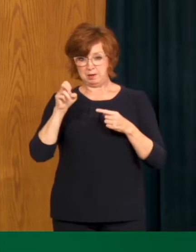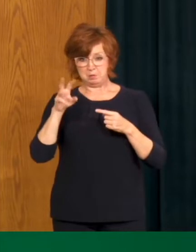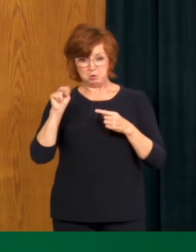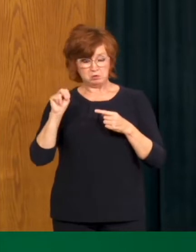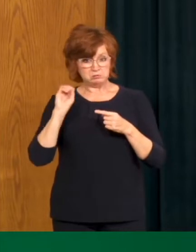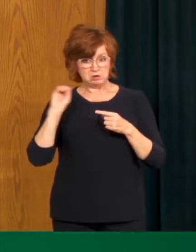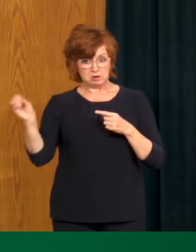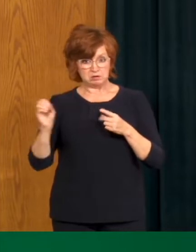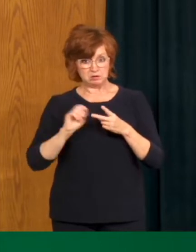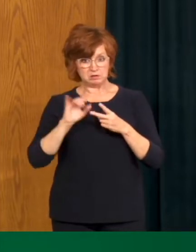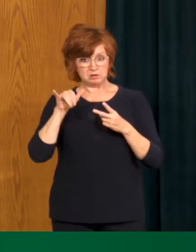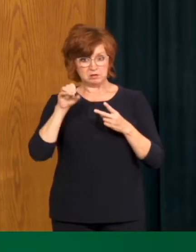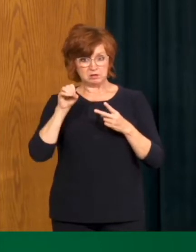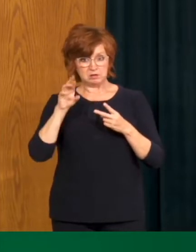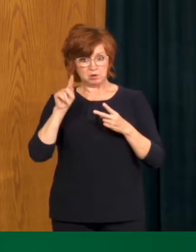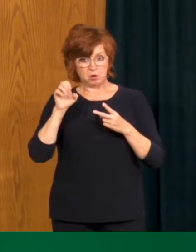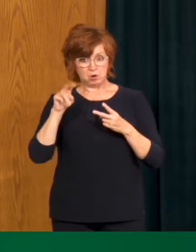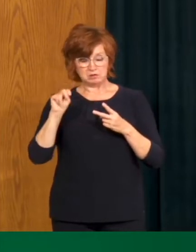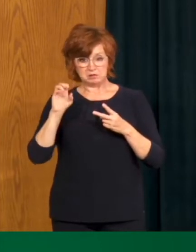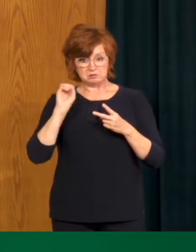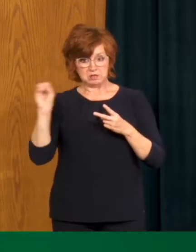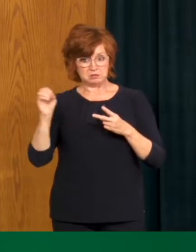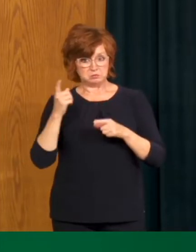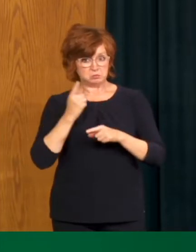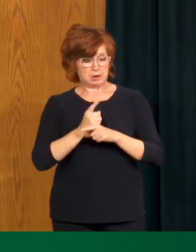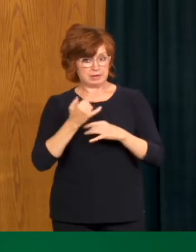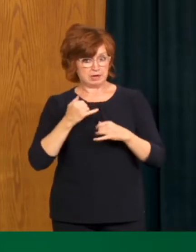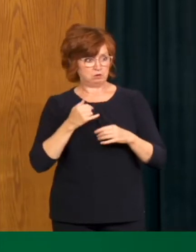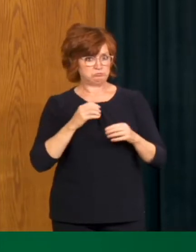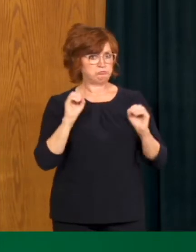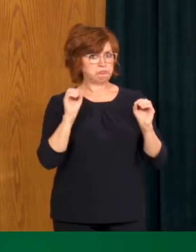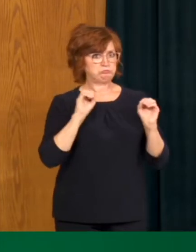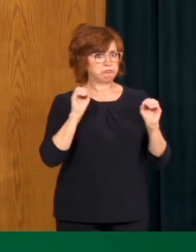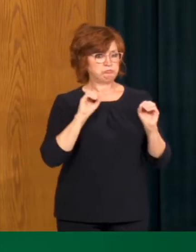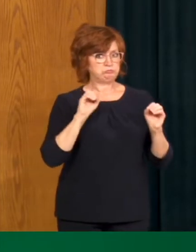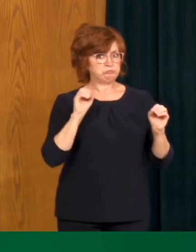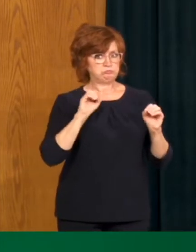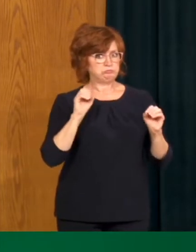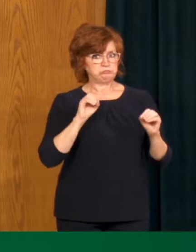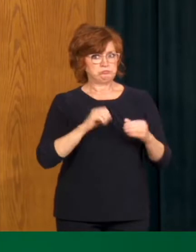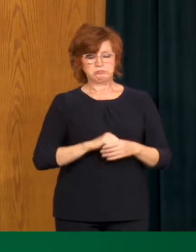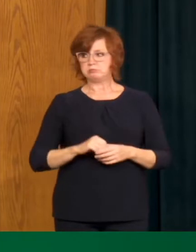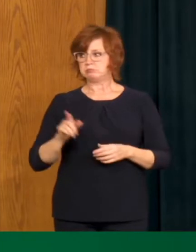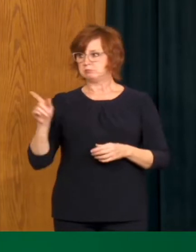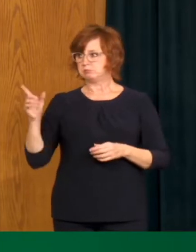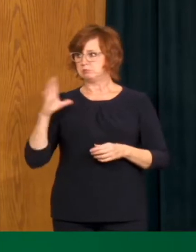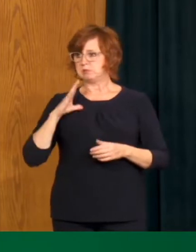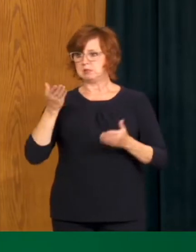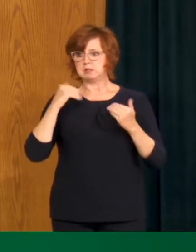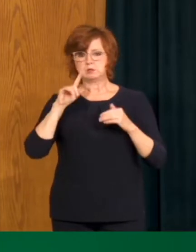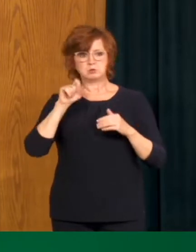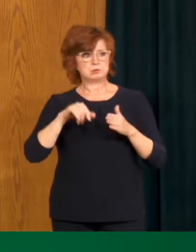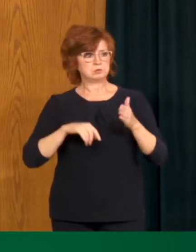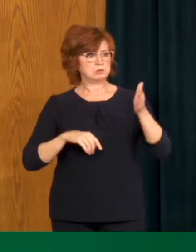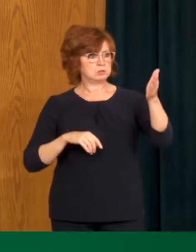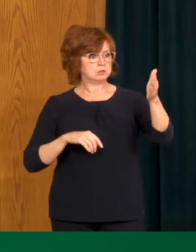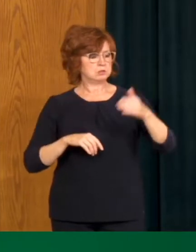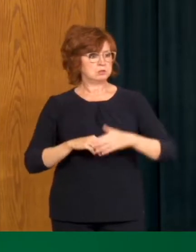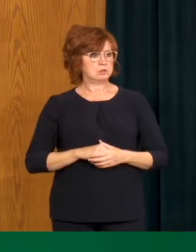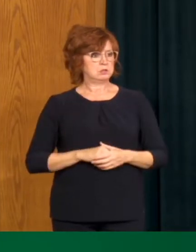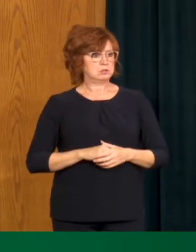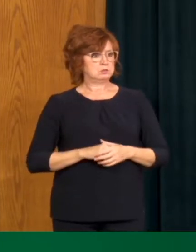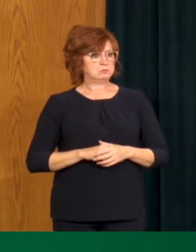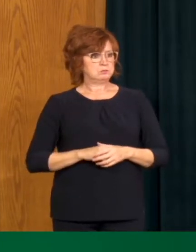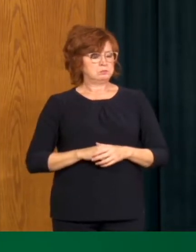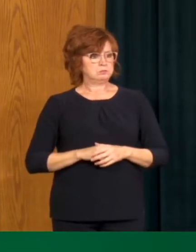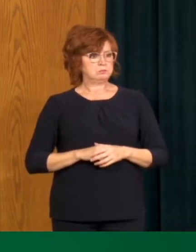now. Not that we've identified through this, no. We'll take our next question in the room.